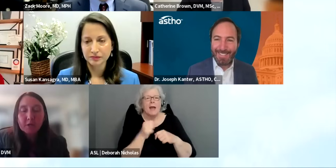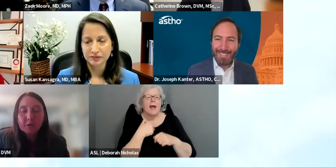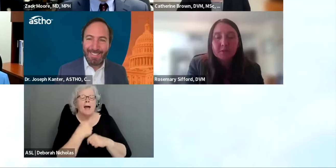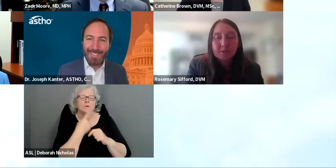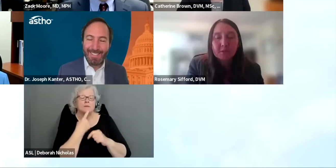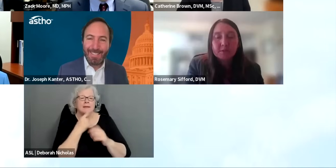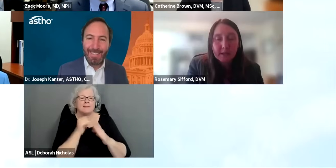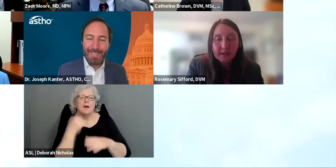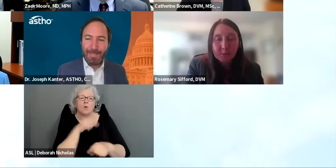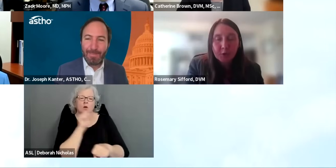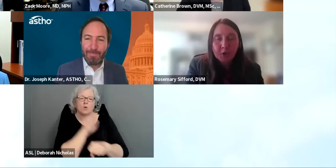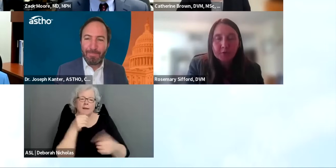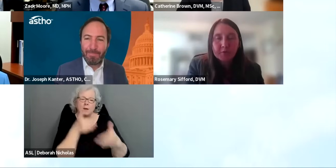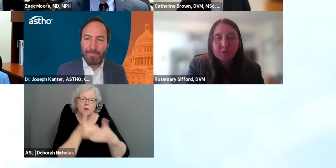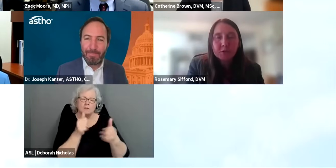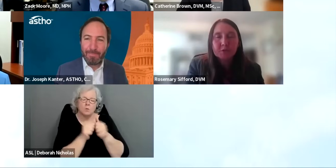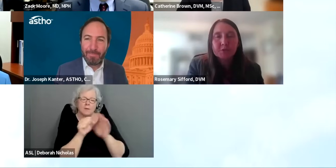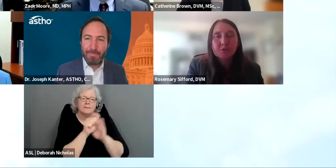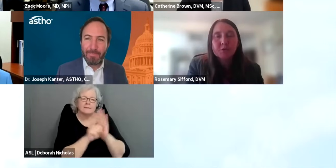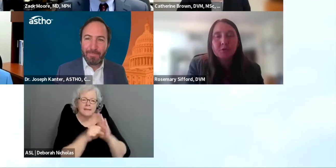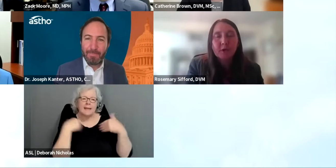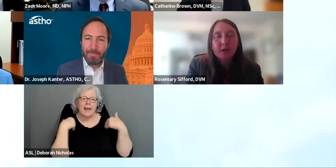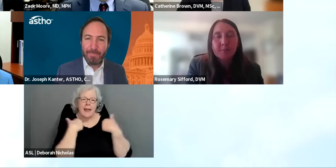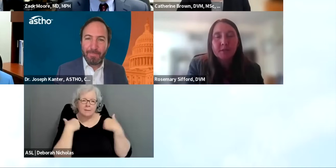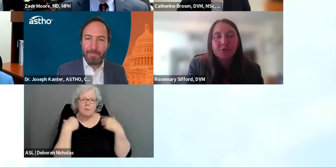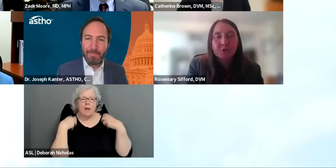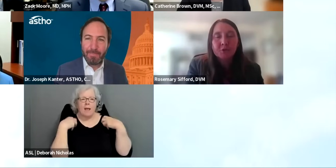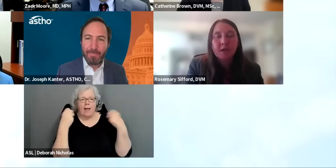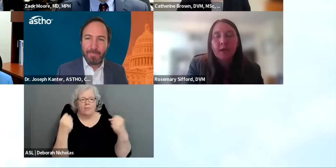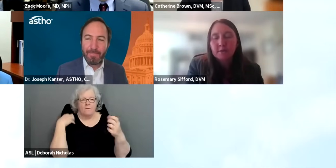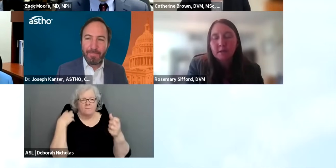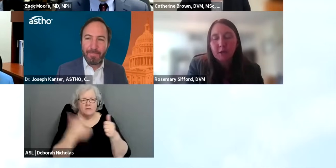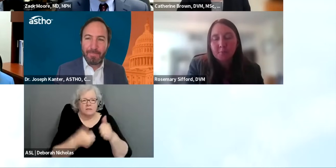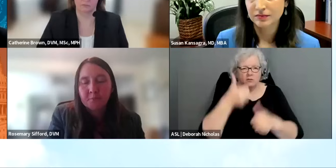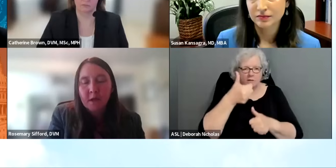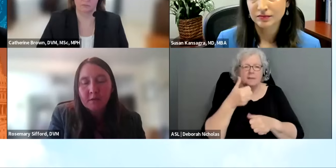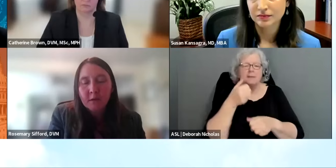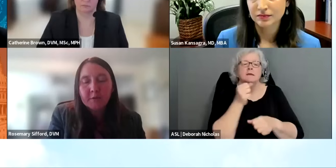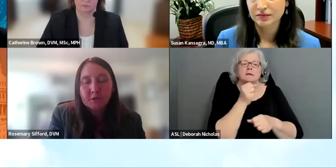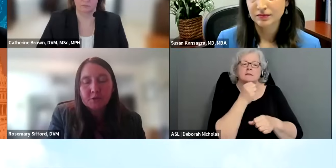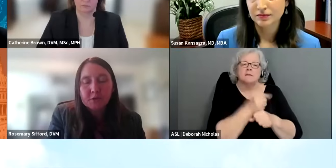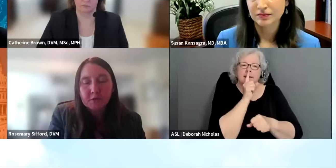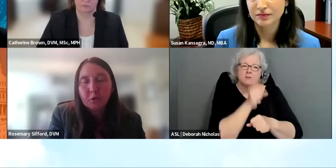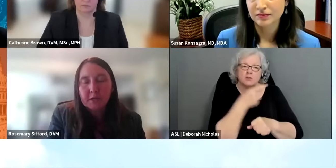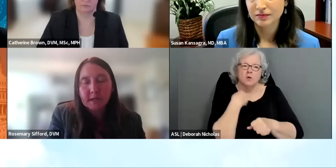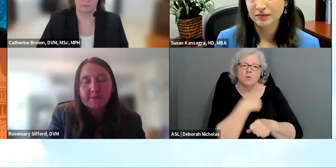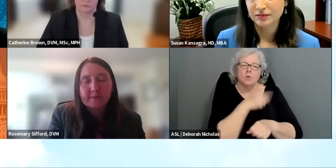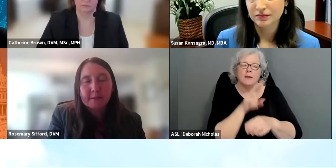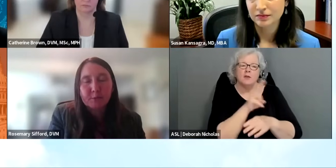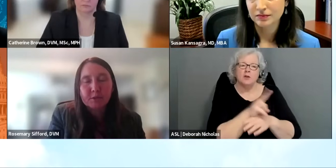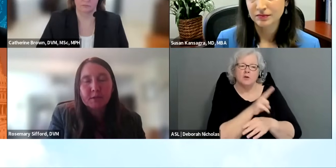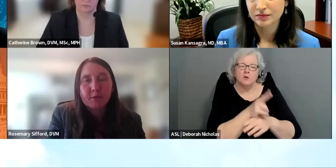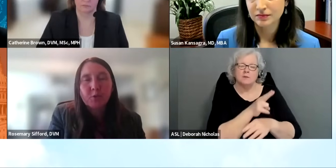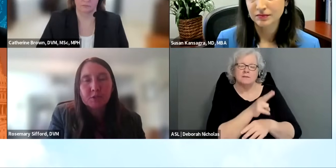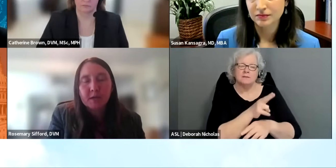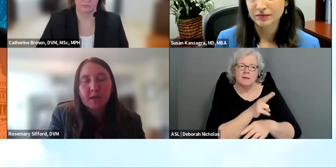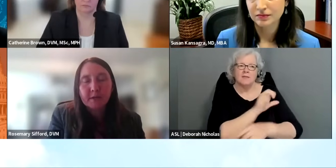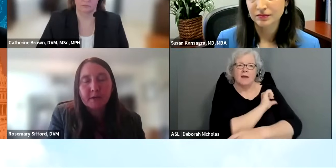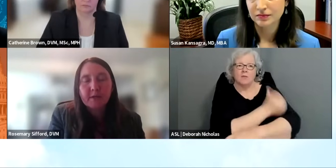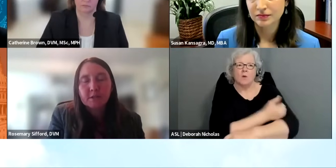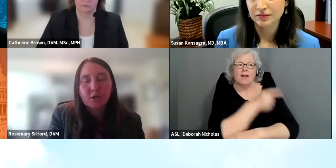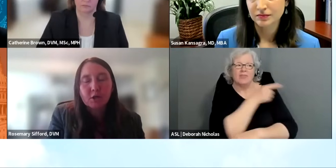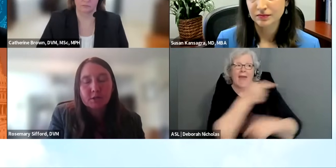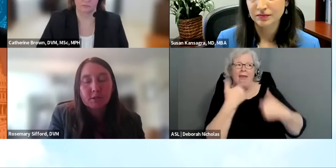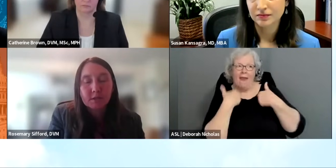we are working closely with the state animal health officials to ensure that that we use the authorities they have available to them once we